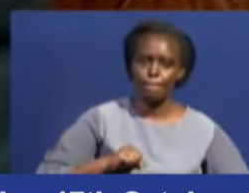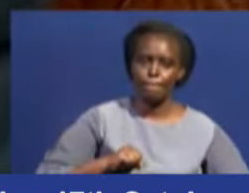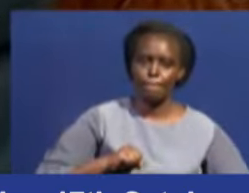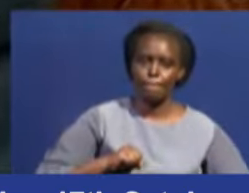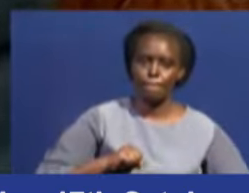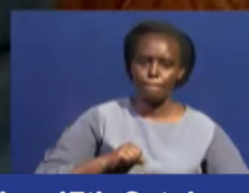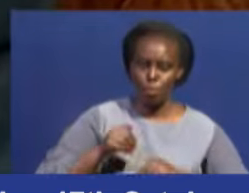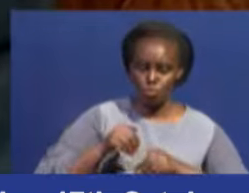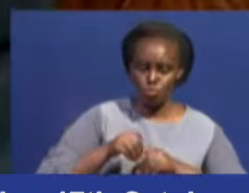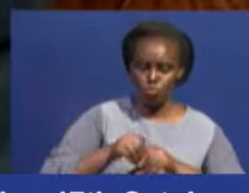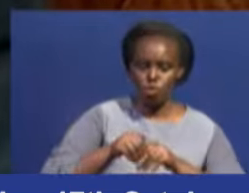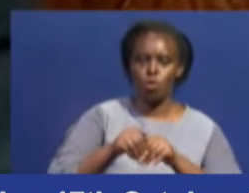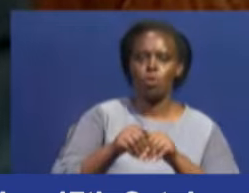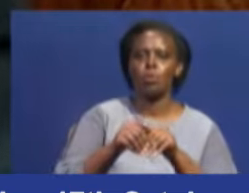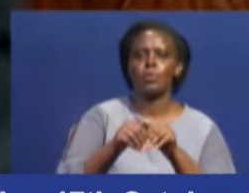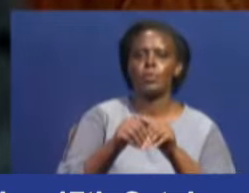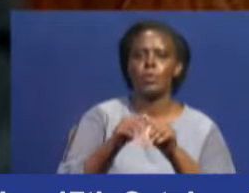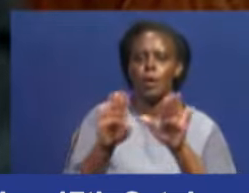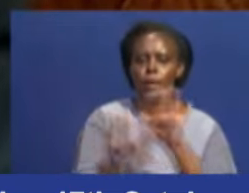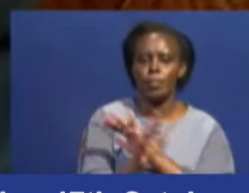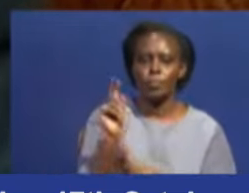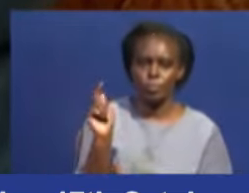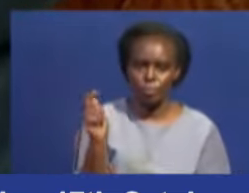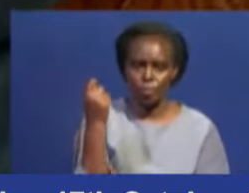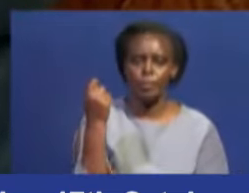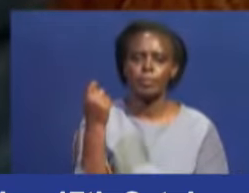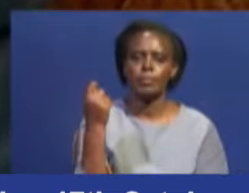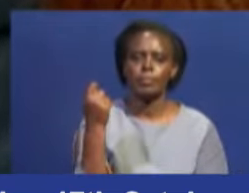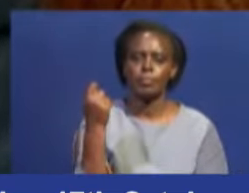accord the Deputy President